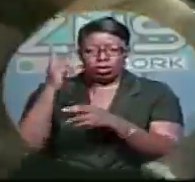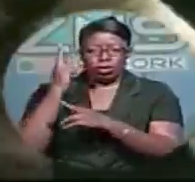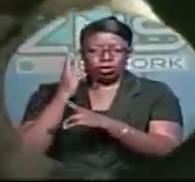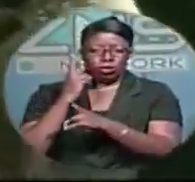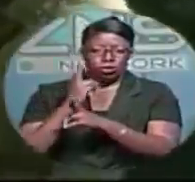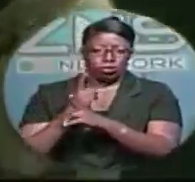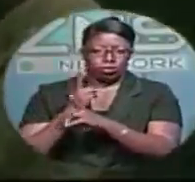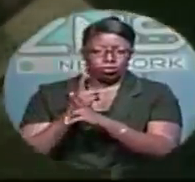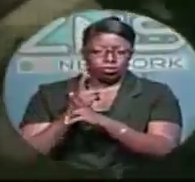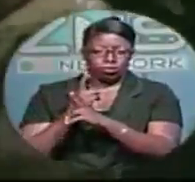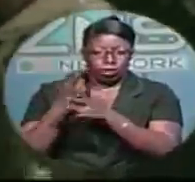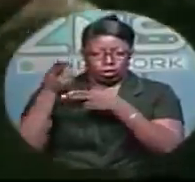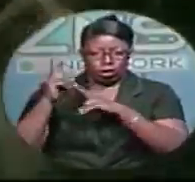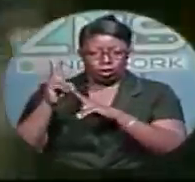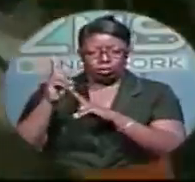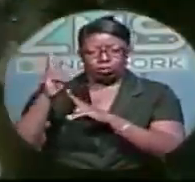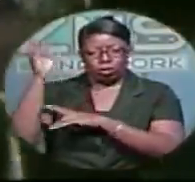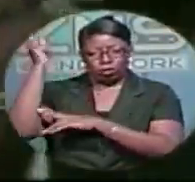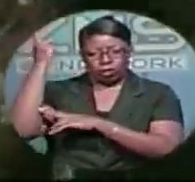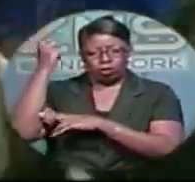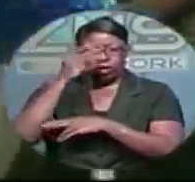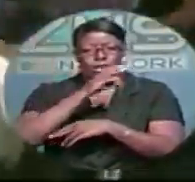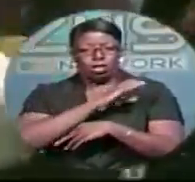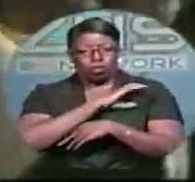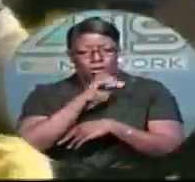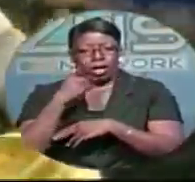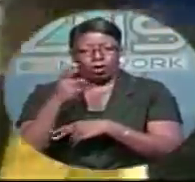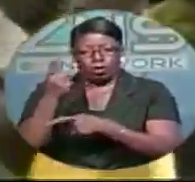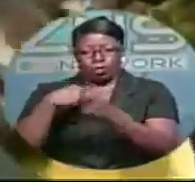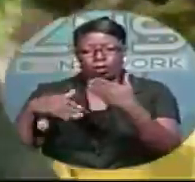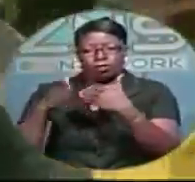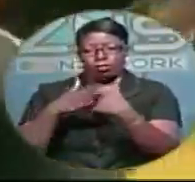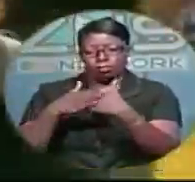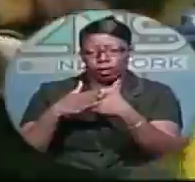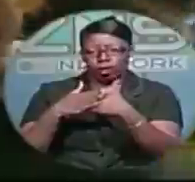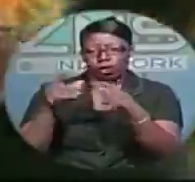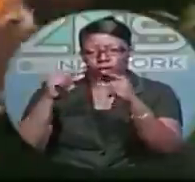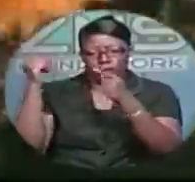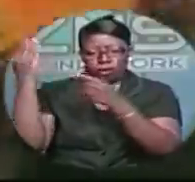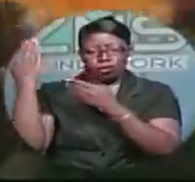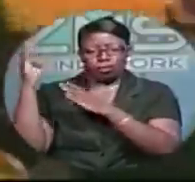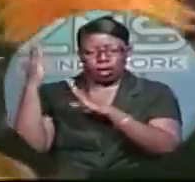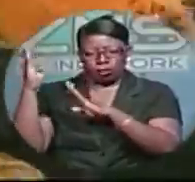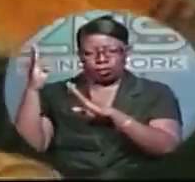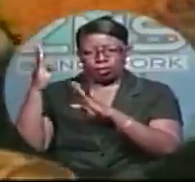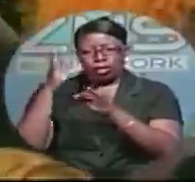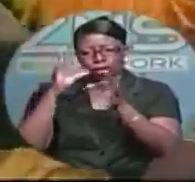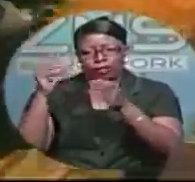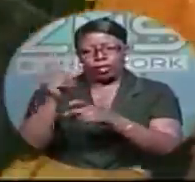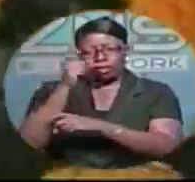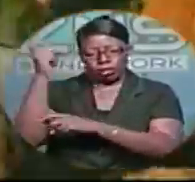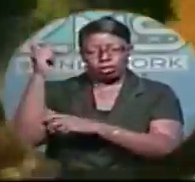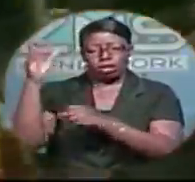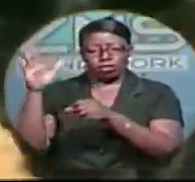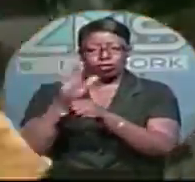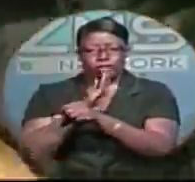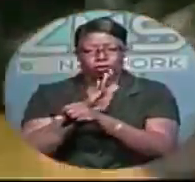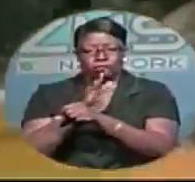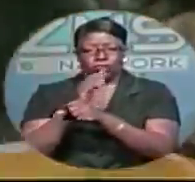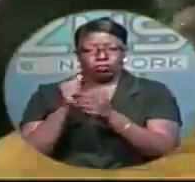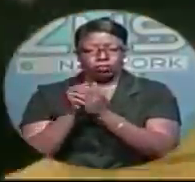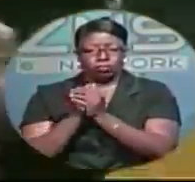Perry Christie, who shared how he plans to revive Grand Bahama's economy if successful on May 7th. My